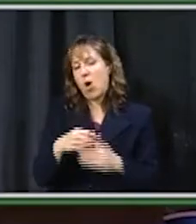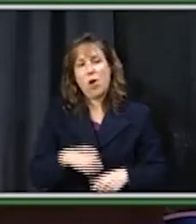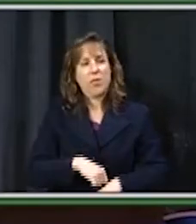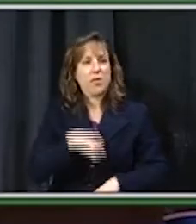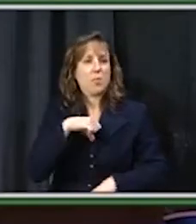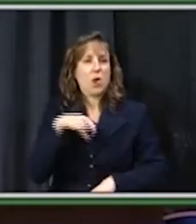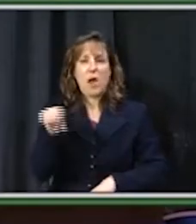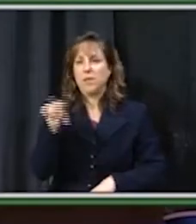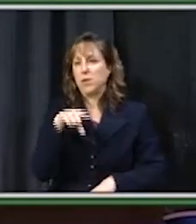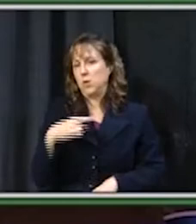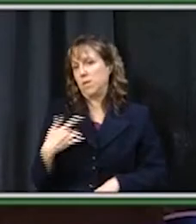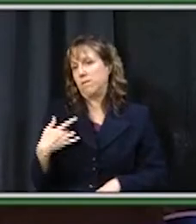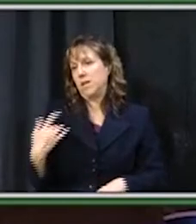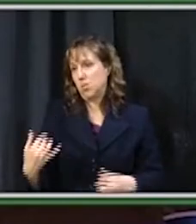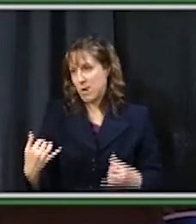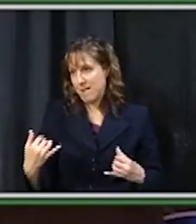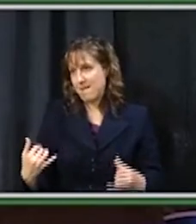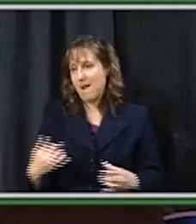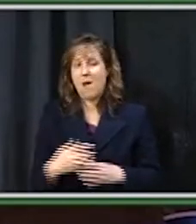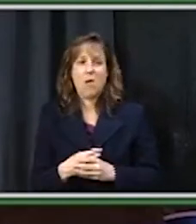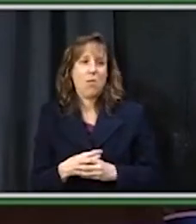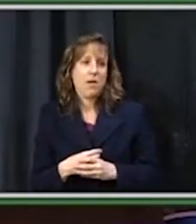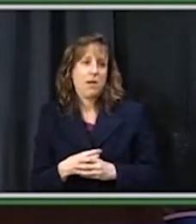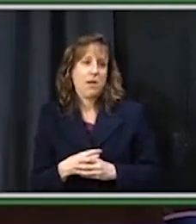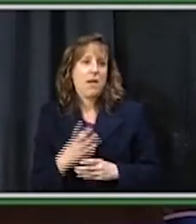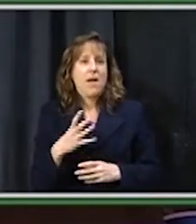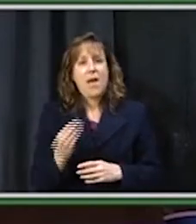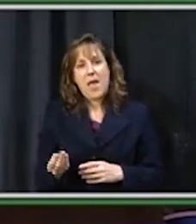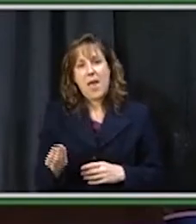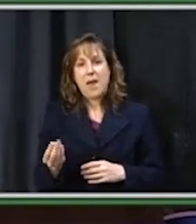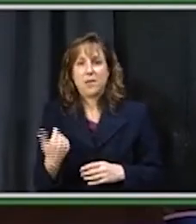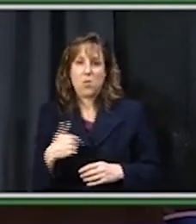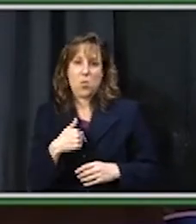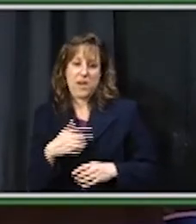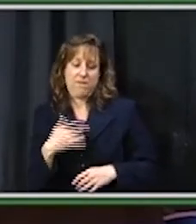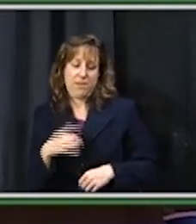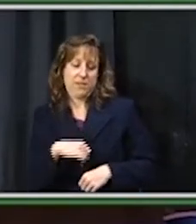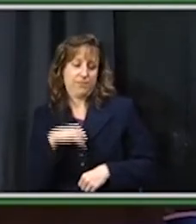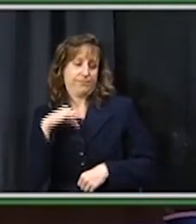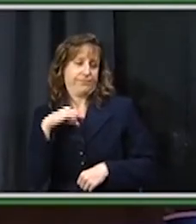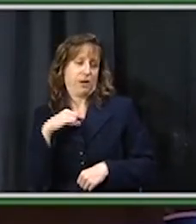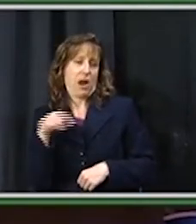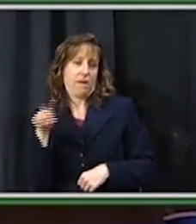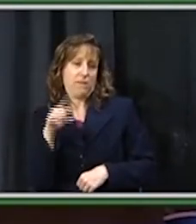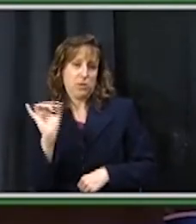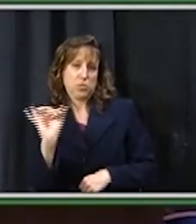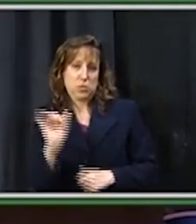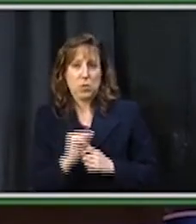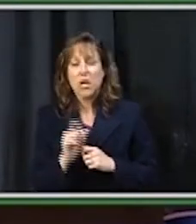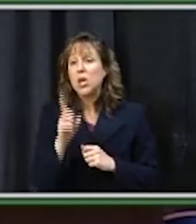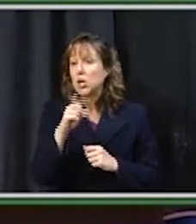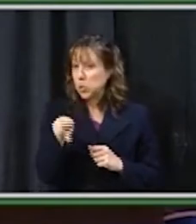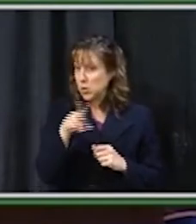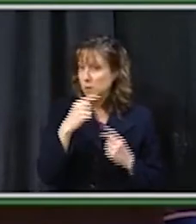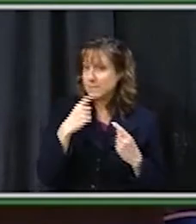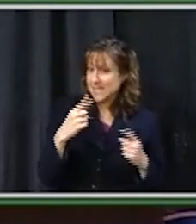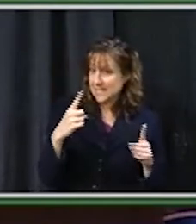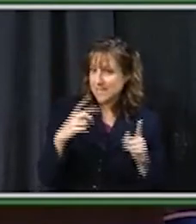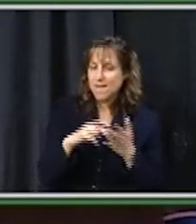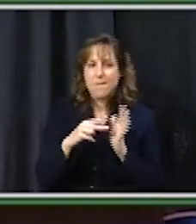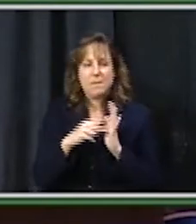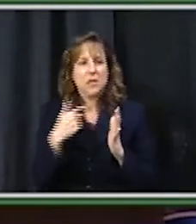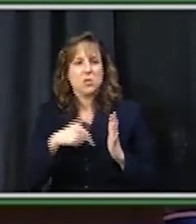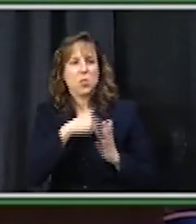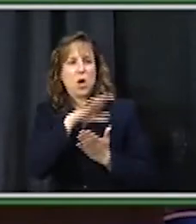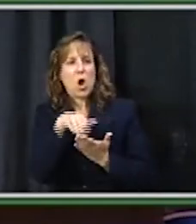pride that you're feeling right now and the pride that we feel for you. You've been successful, which means that all of us here